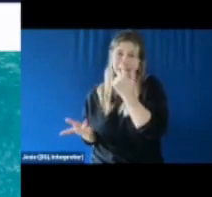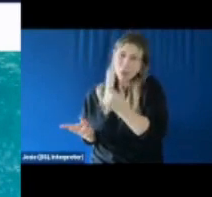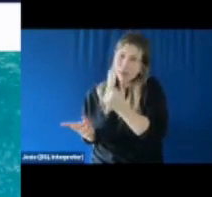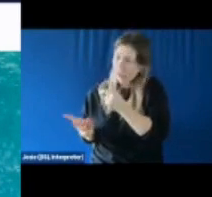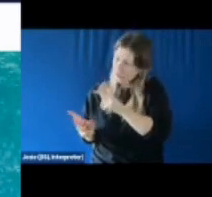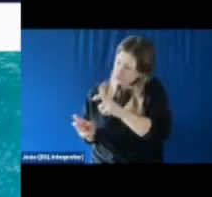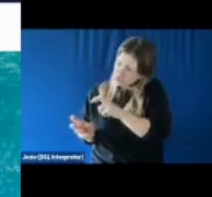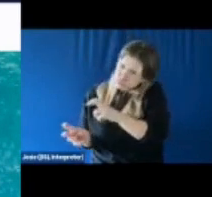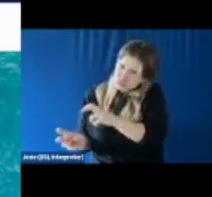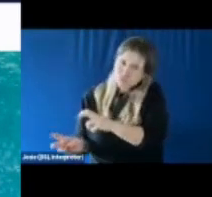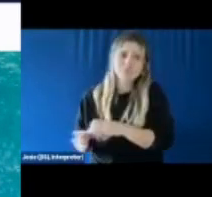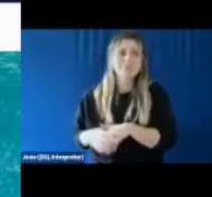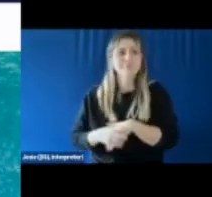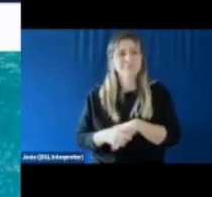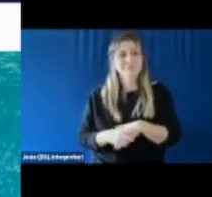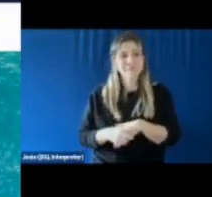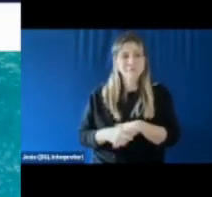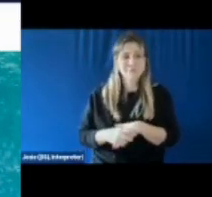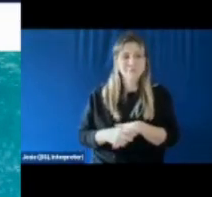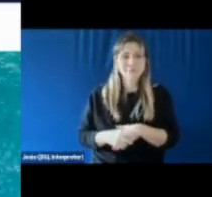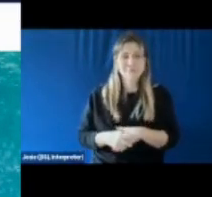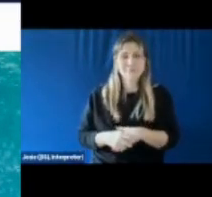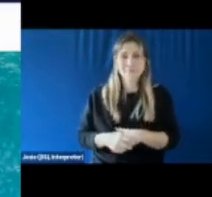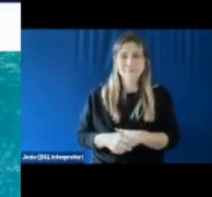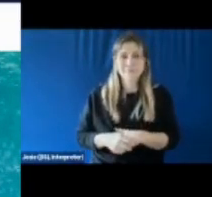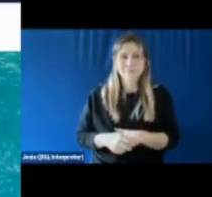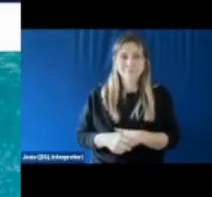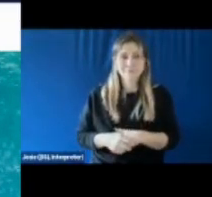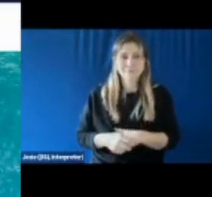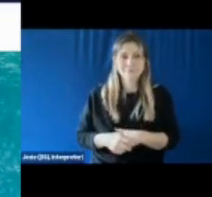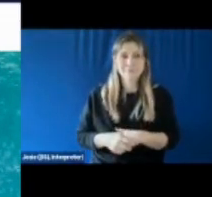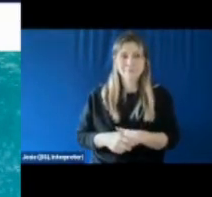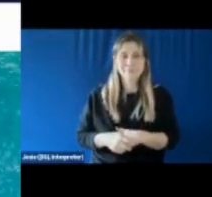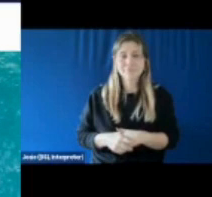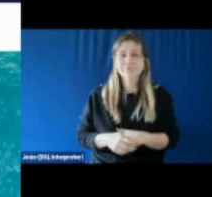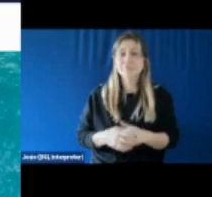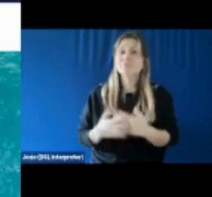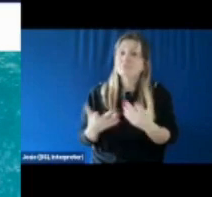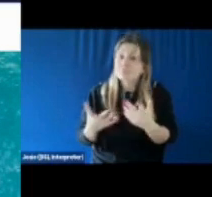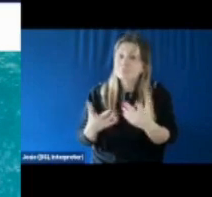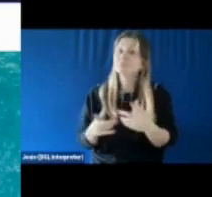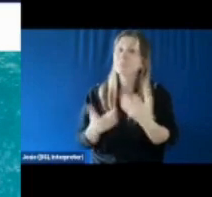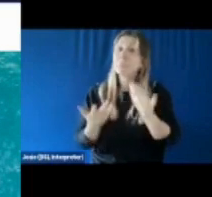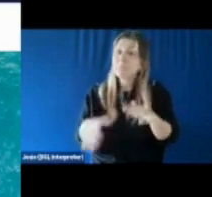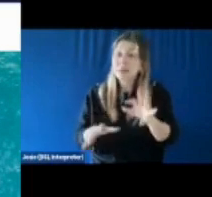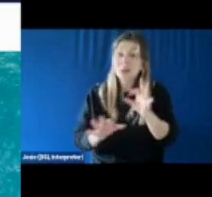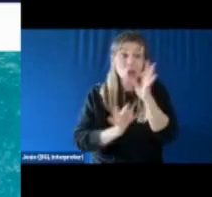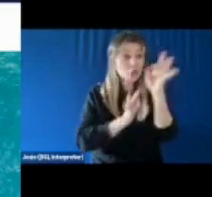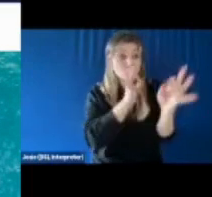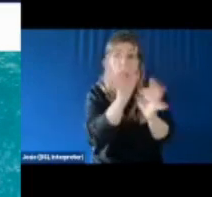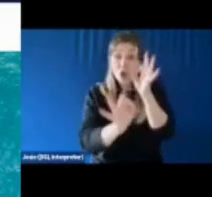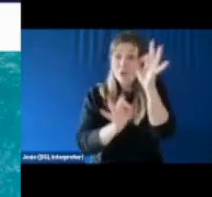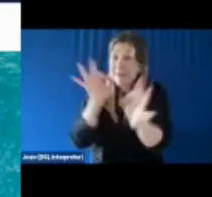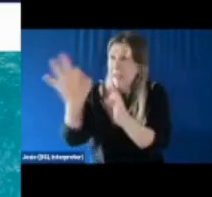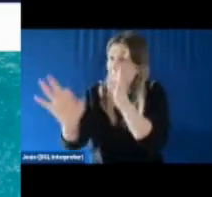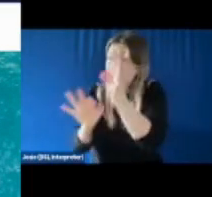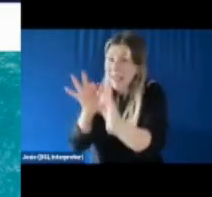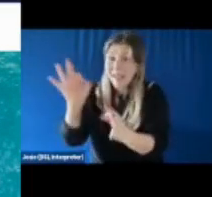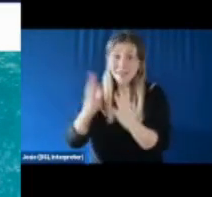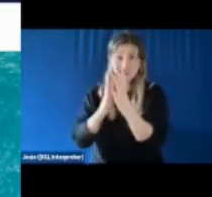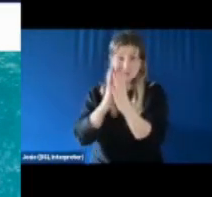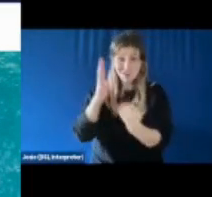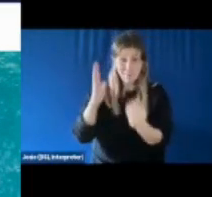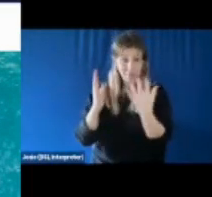knew I would trip over that. It also means being able to look at subgroups within the survey sample. For example, having enough surveys to